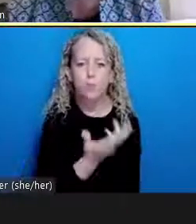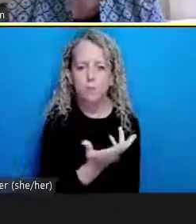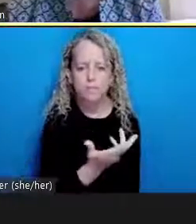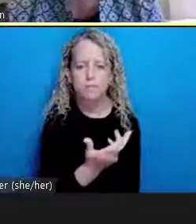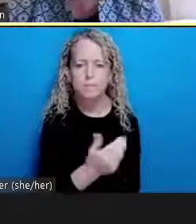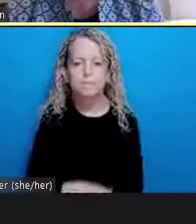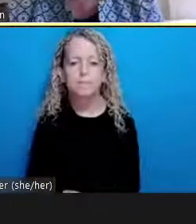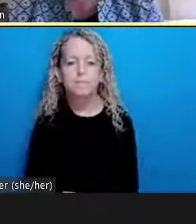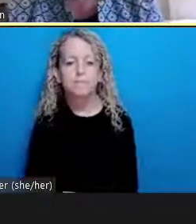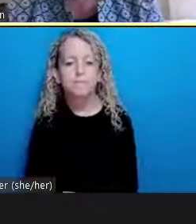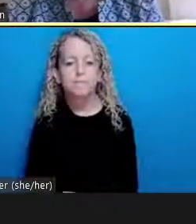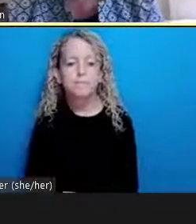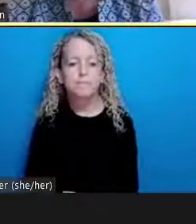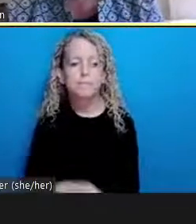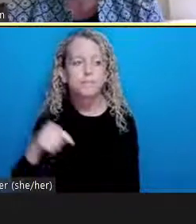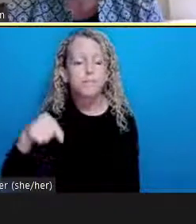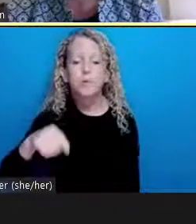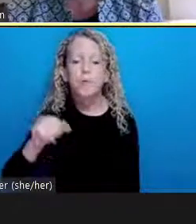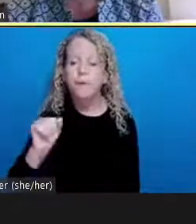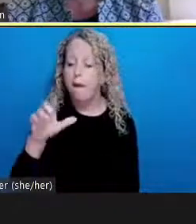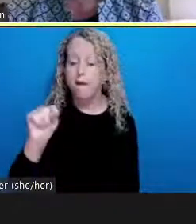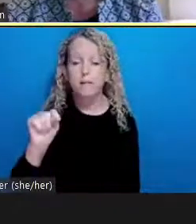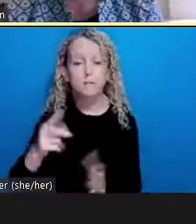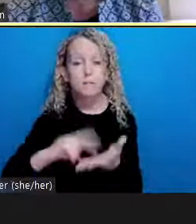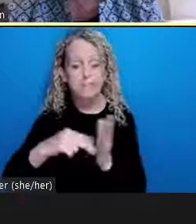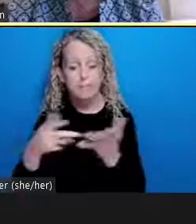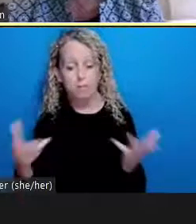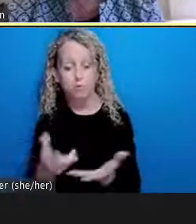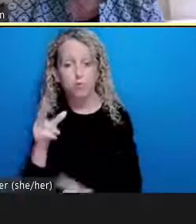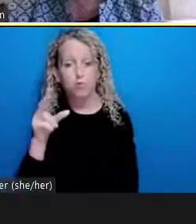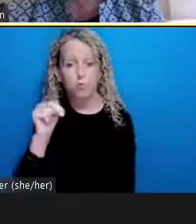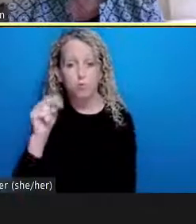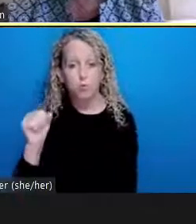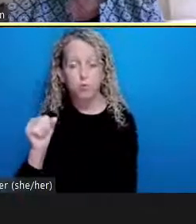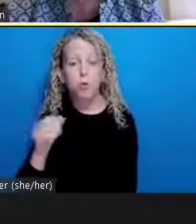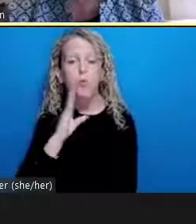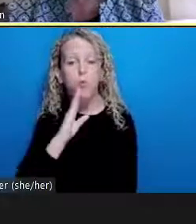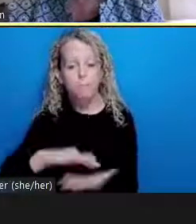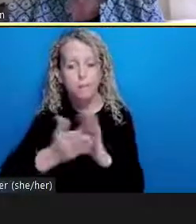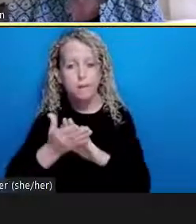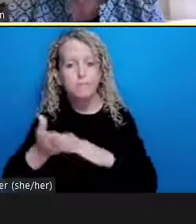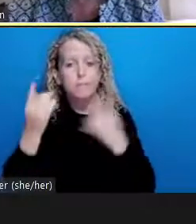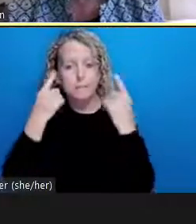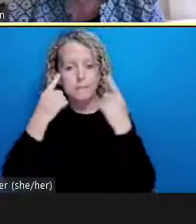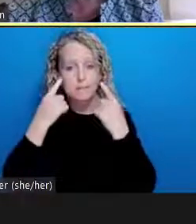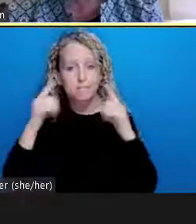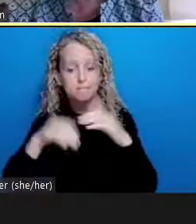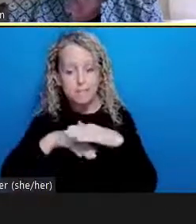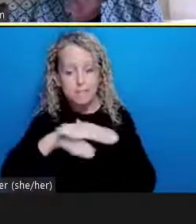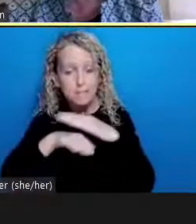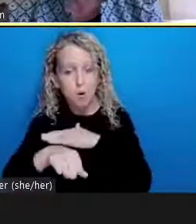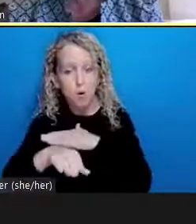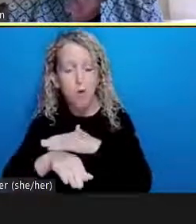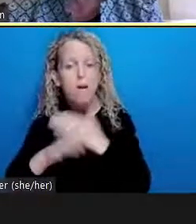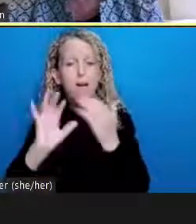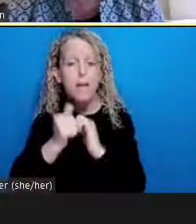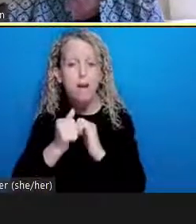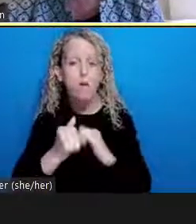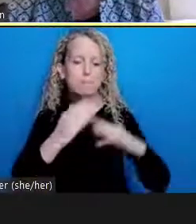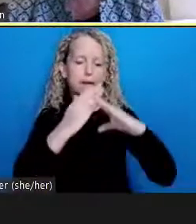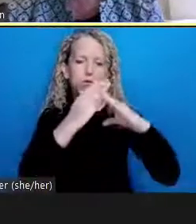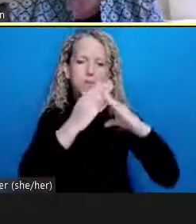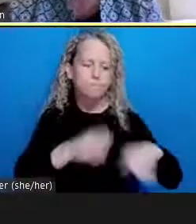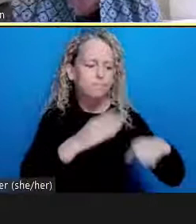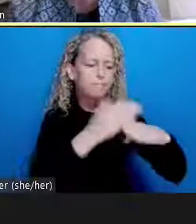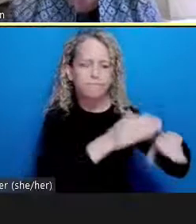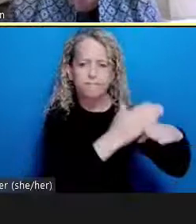on the premise that in Nova Scotia, we'll achieve accessibility by preventing and removing barriers to accessibility.